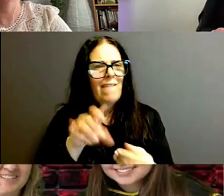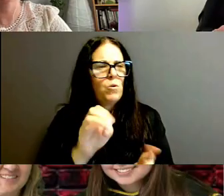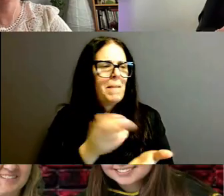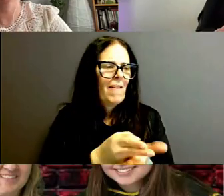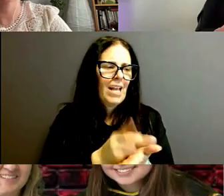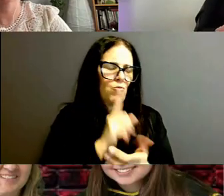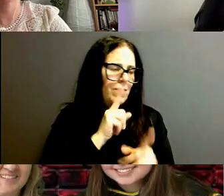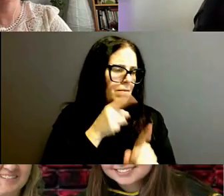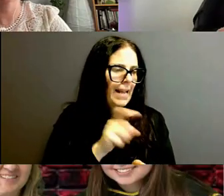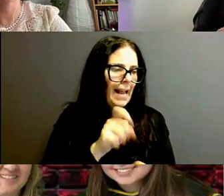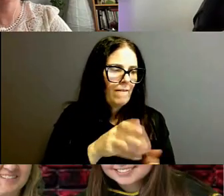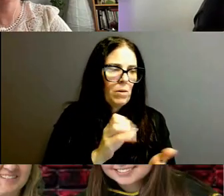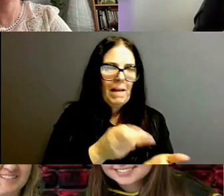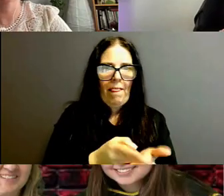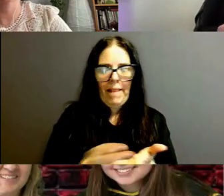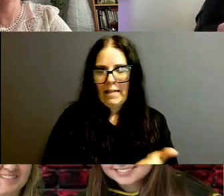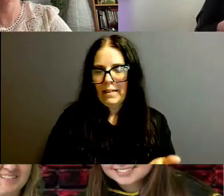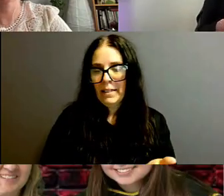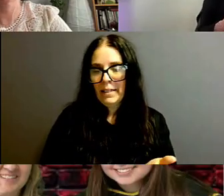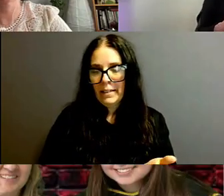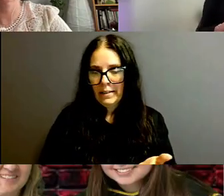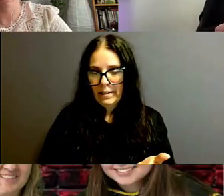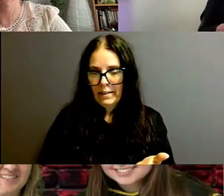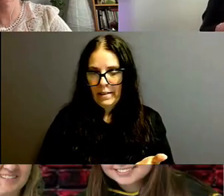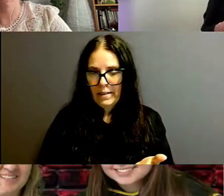True stories really sell,